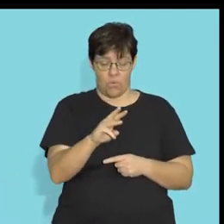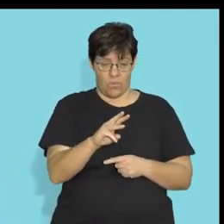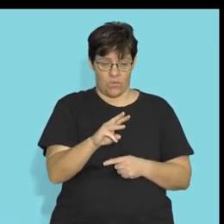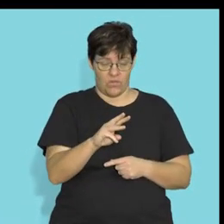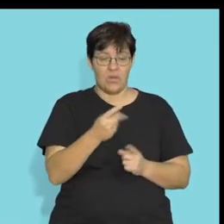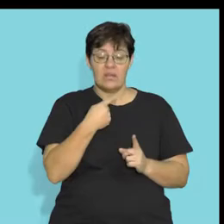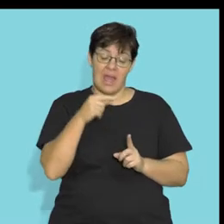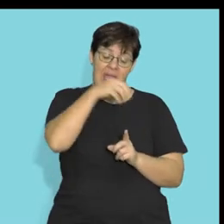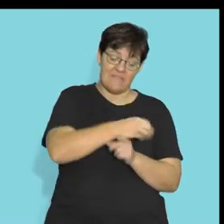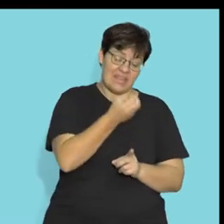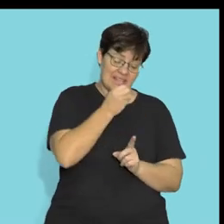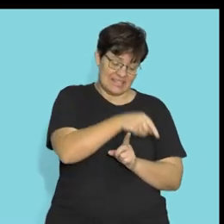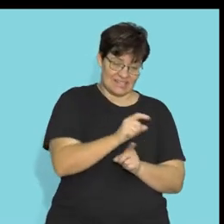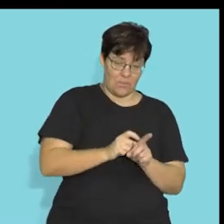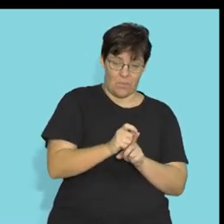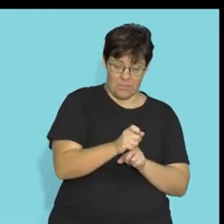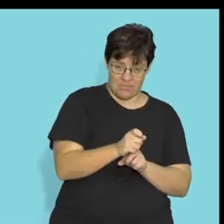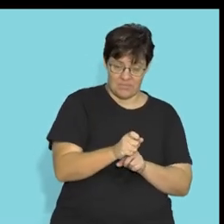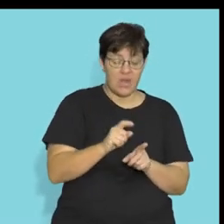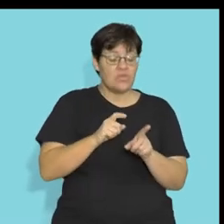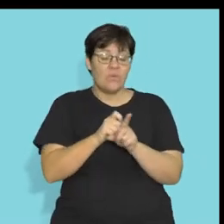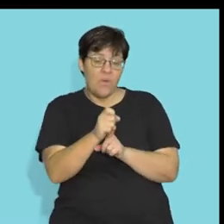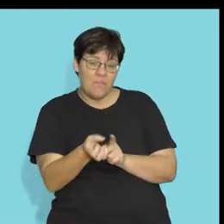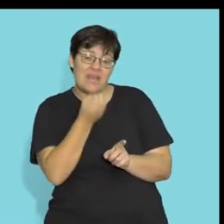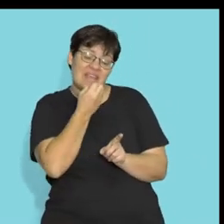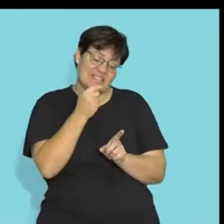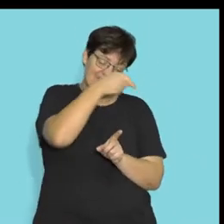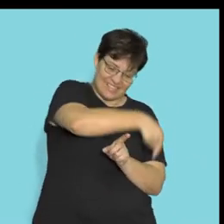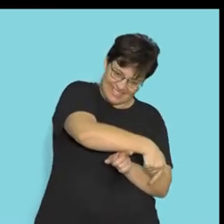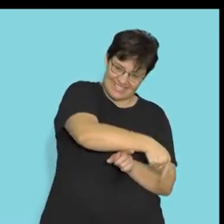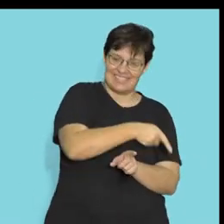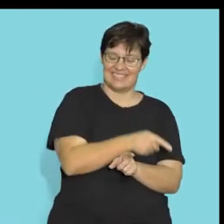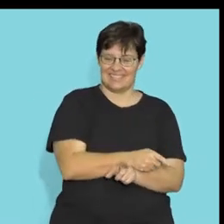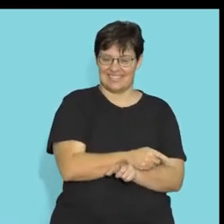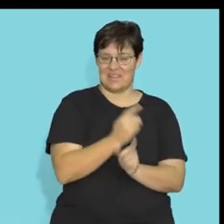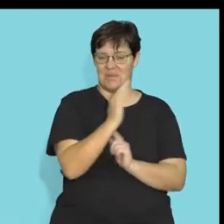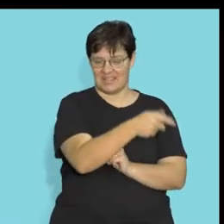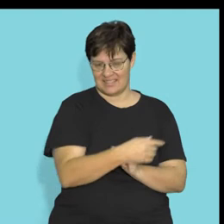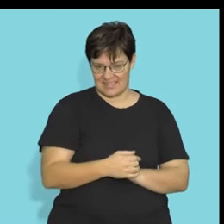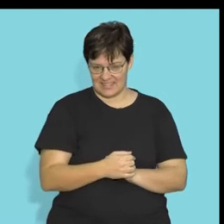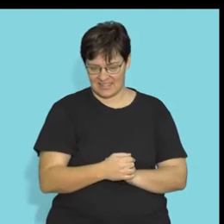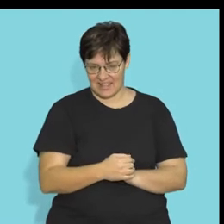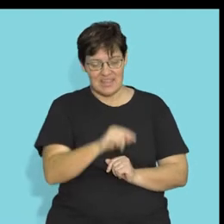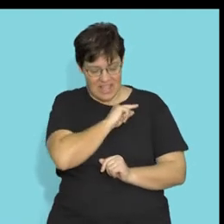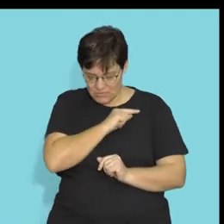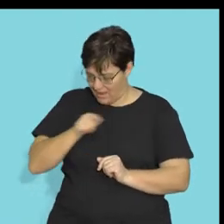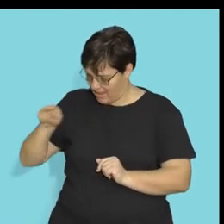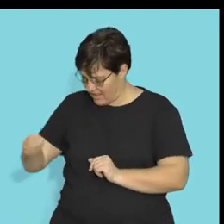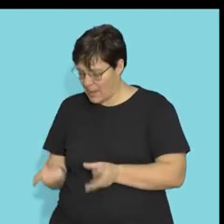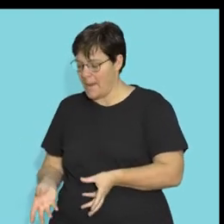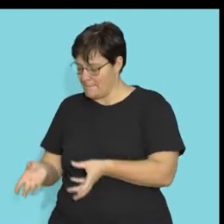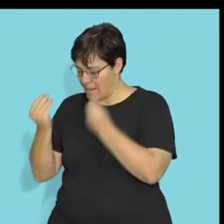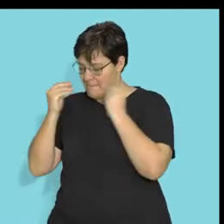has consumed the insect, and the insect has in turn consumed the plants. So we see that